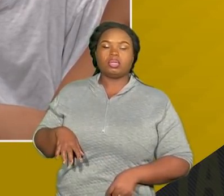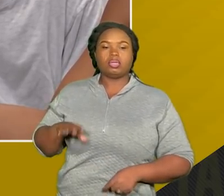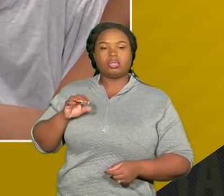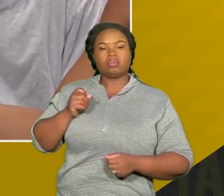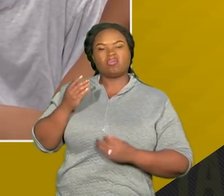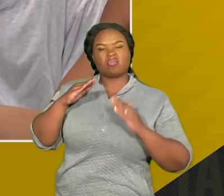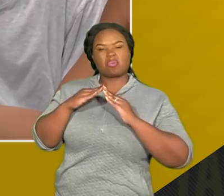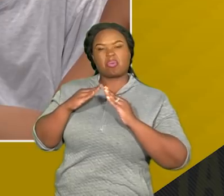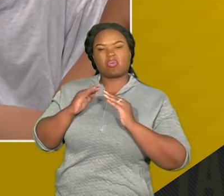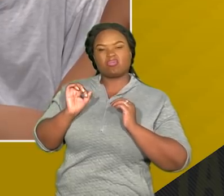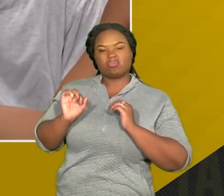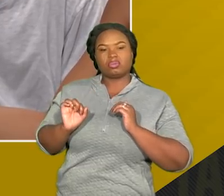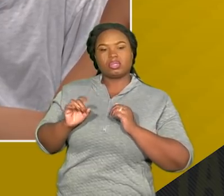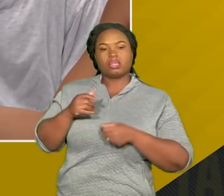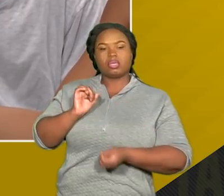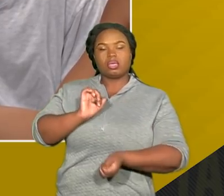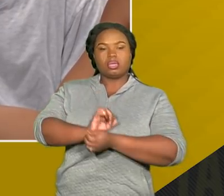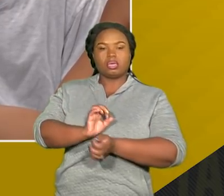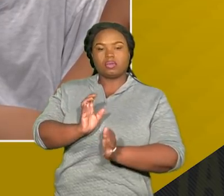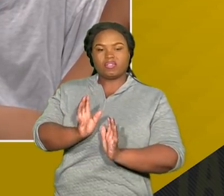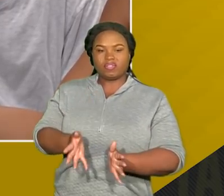omunye ngisekhaya ngaseGoli.